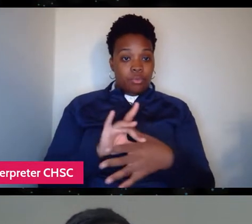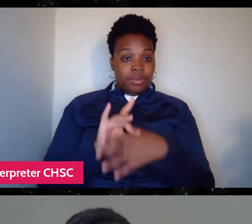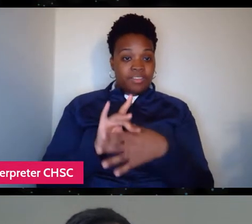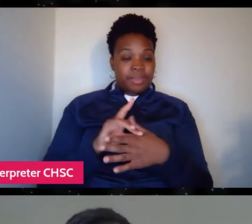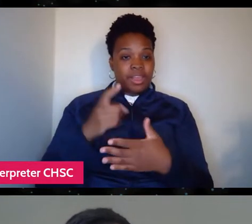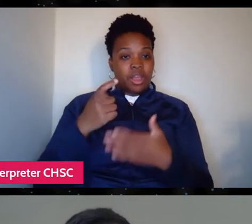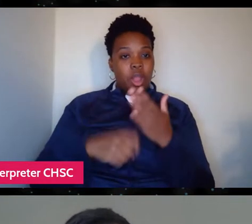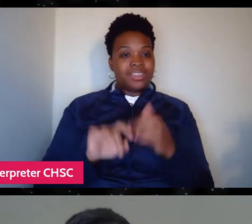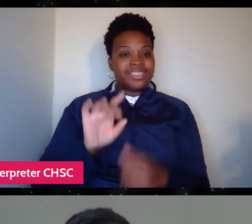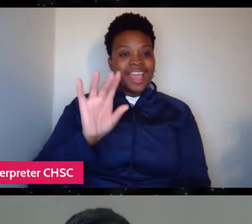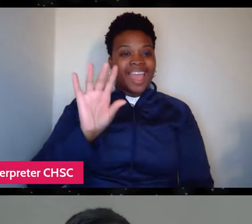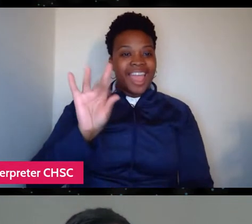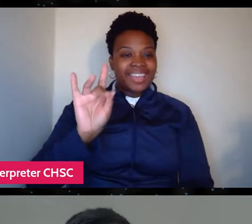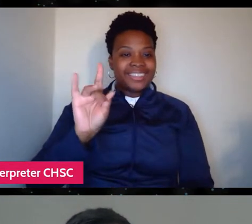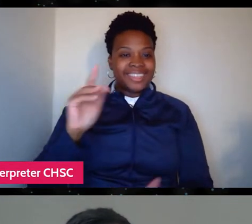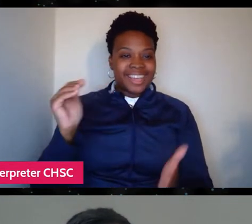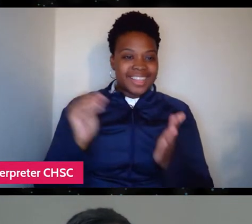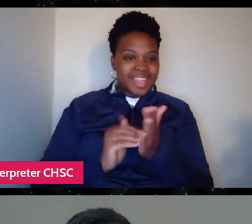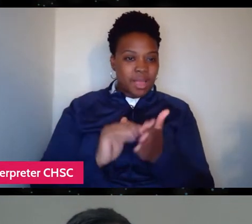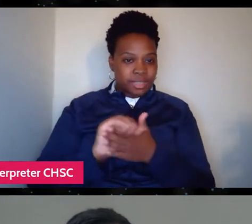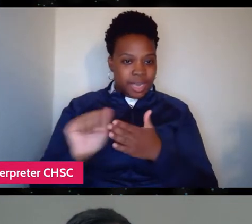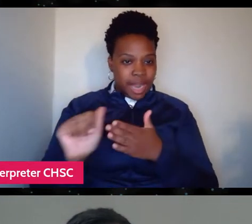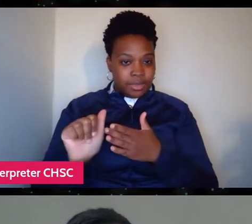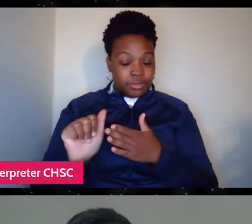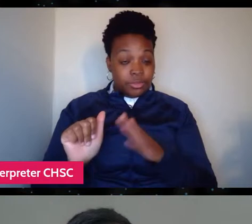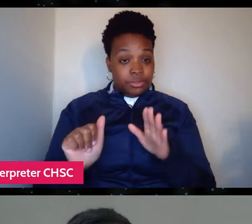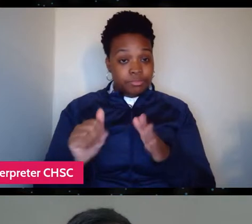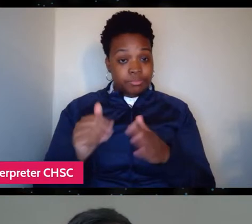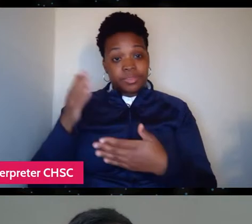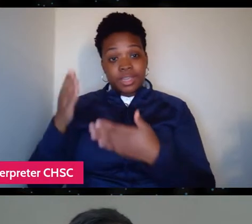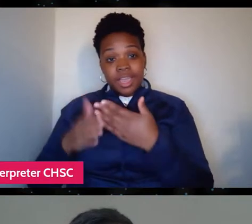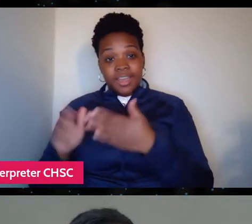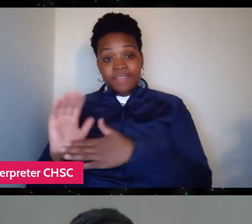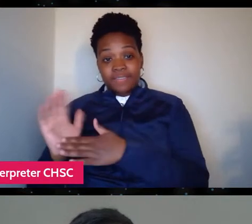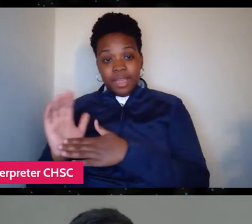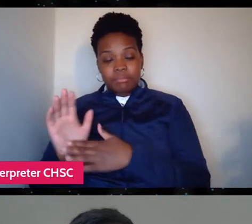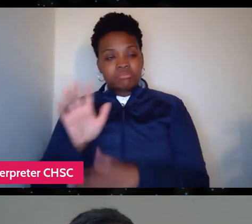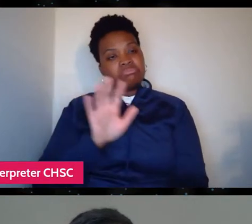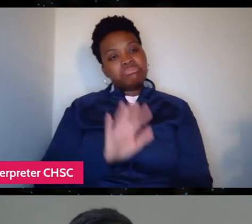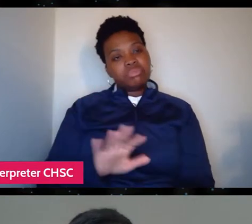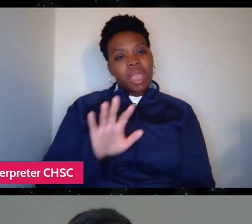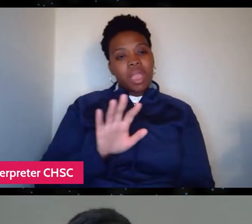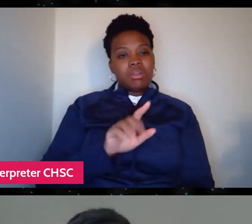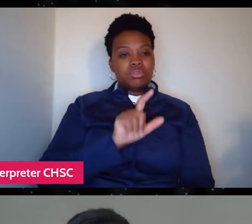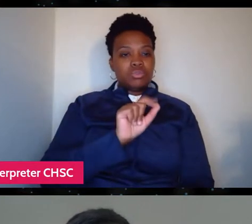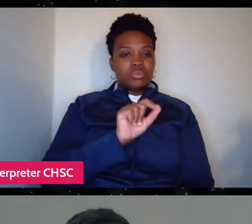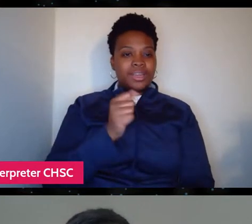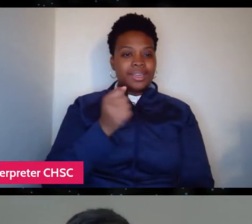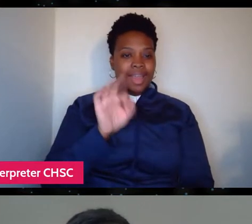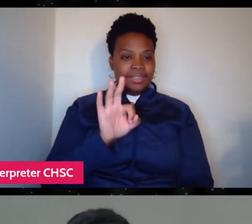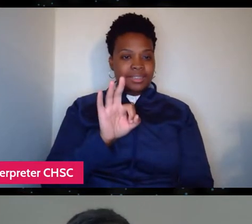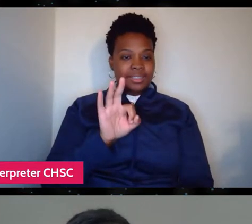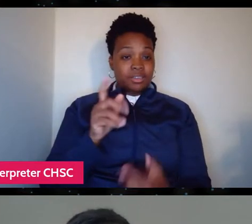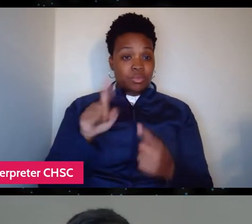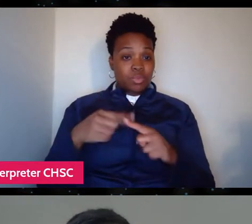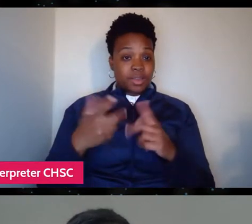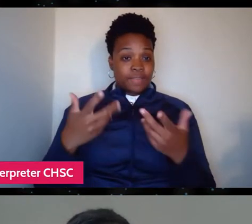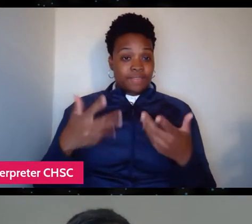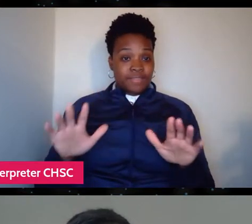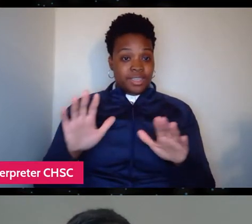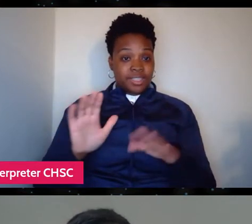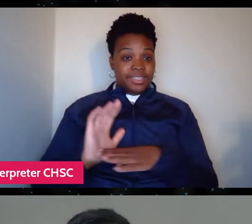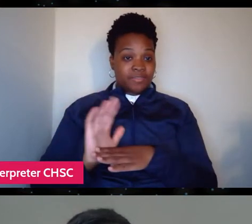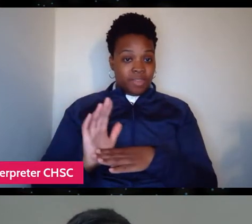costs $18,000. Now, by the end of the film, so in like about 2019, when you guys were done filming with Memphis